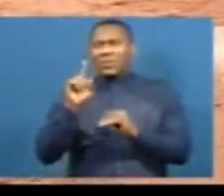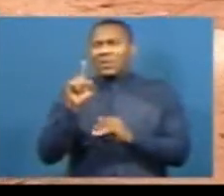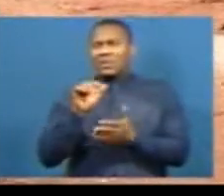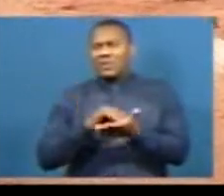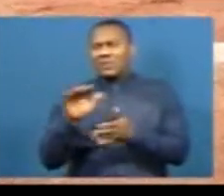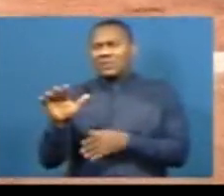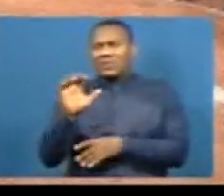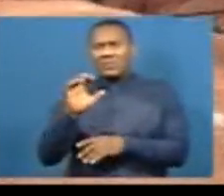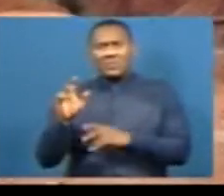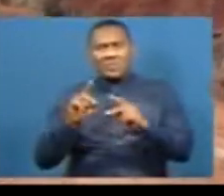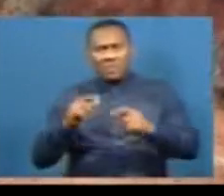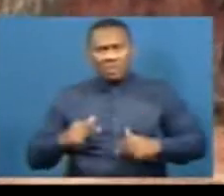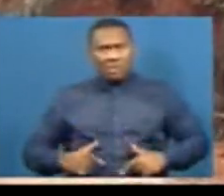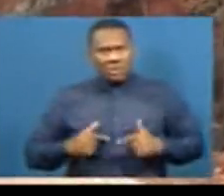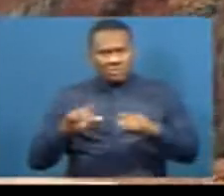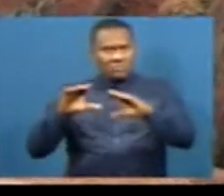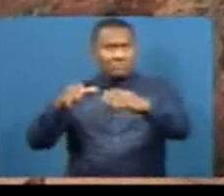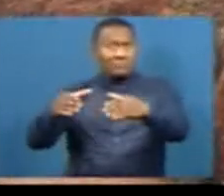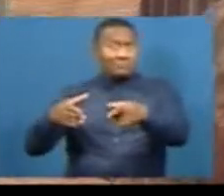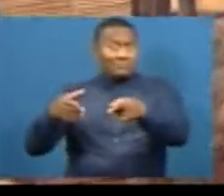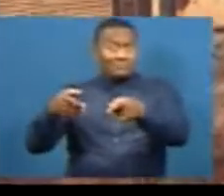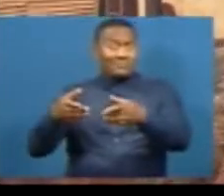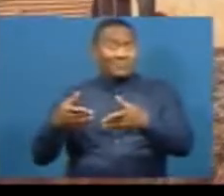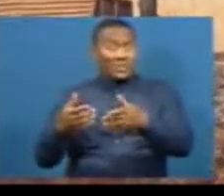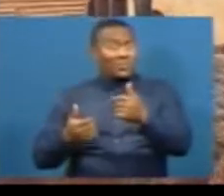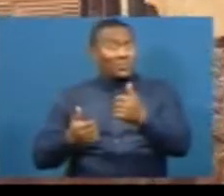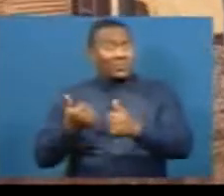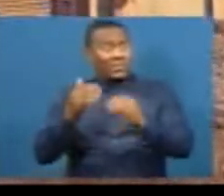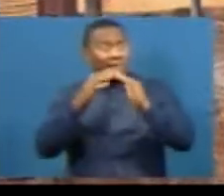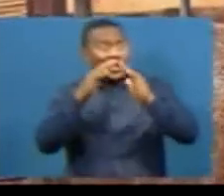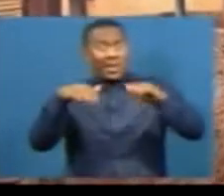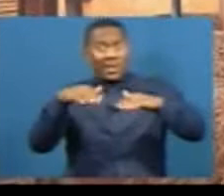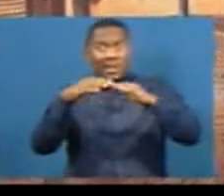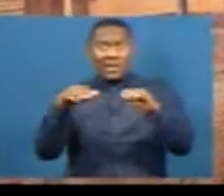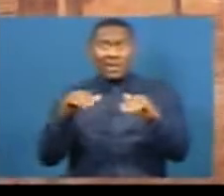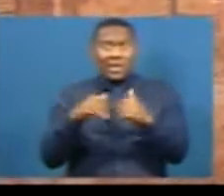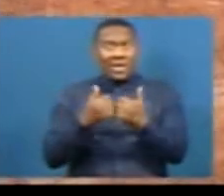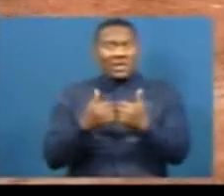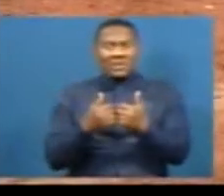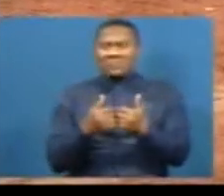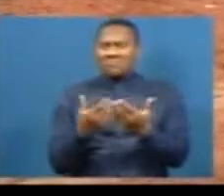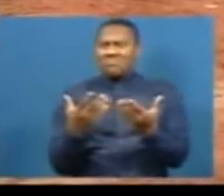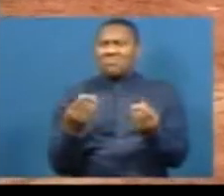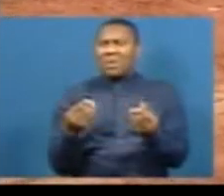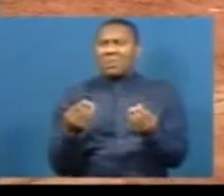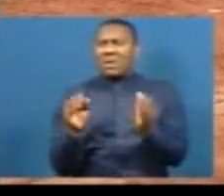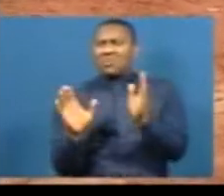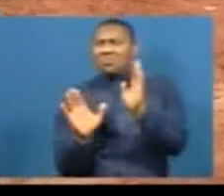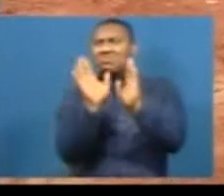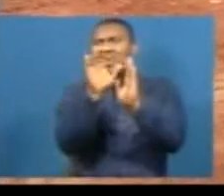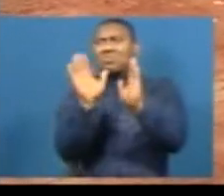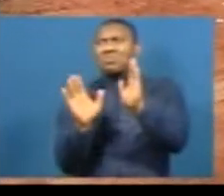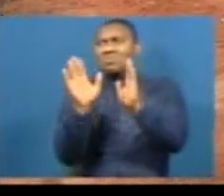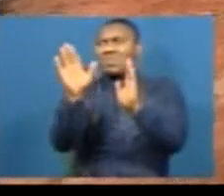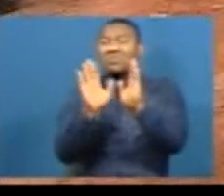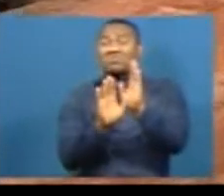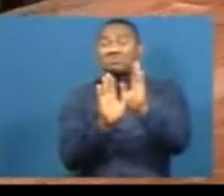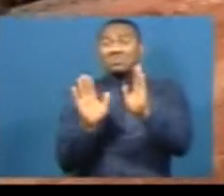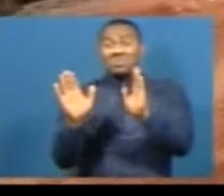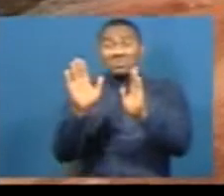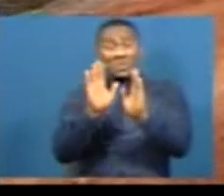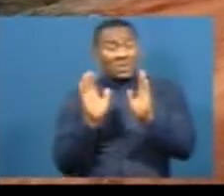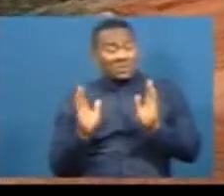people live in the community, and most of the houses were built with mud years ago. Even though